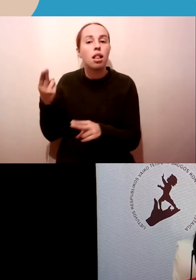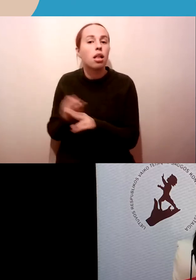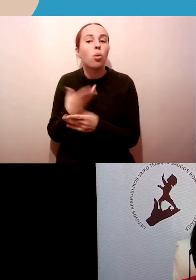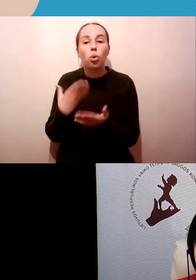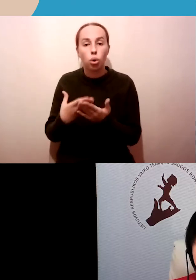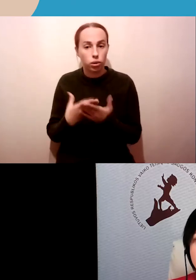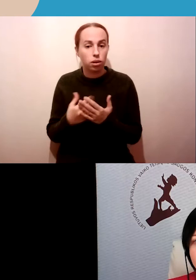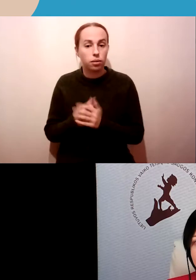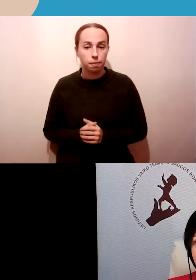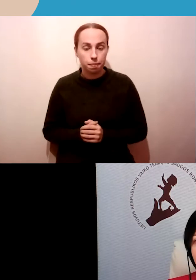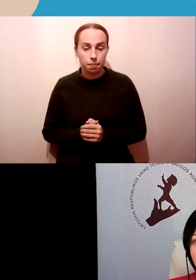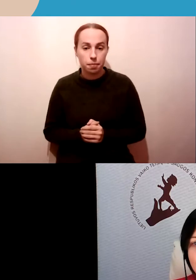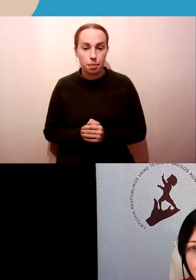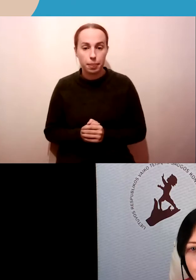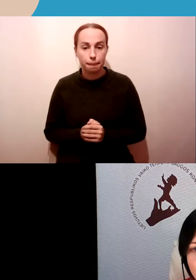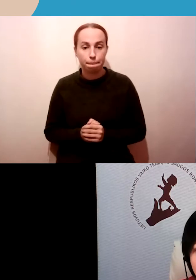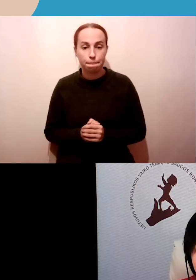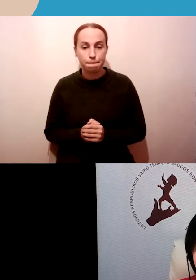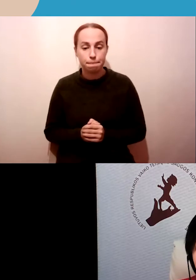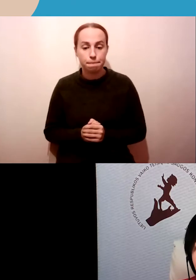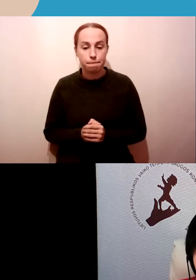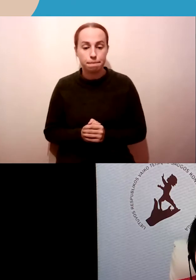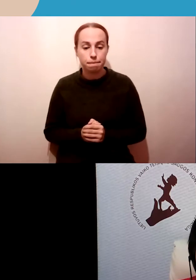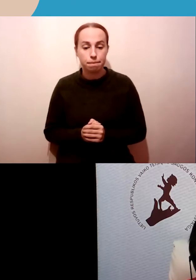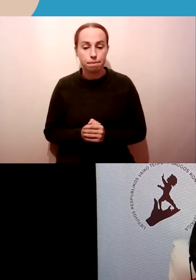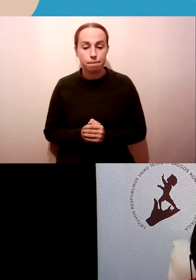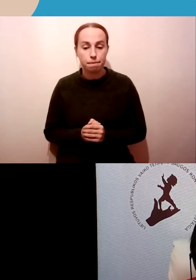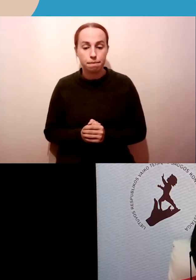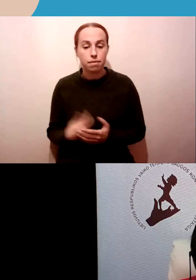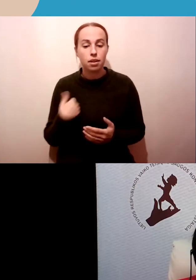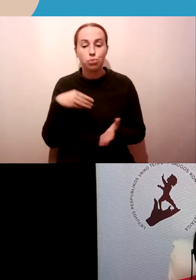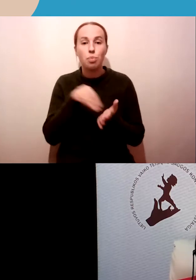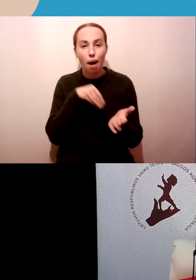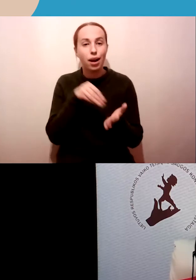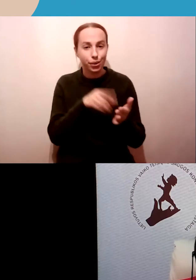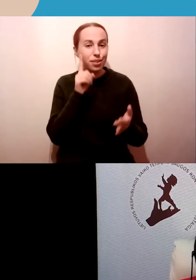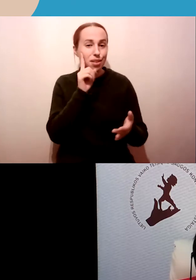certain obstacles for these measures not to work as they should?